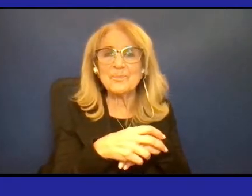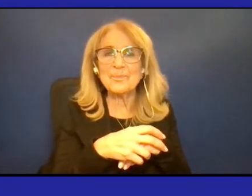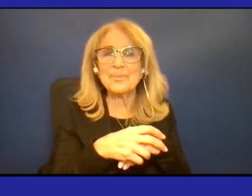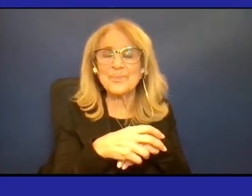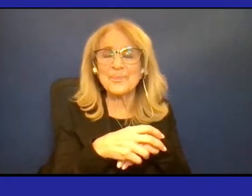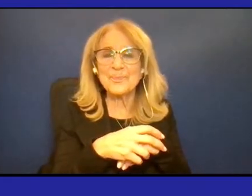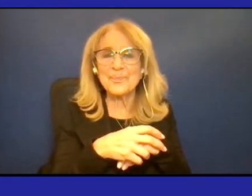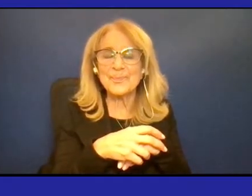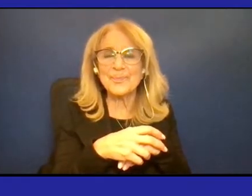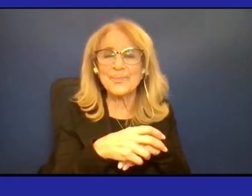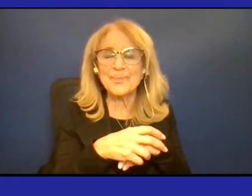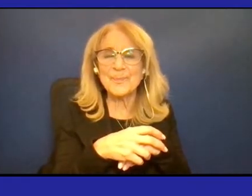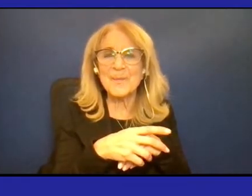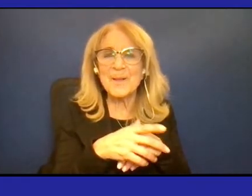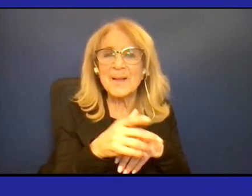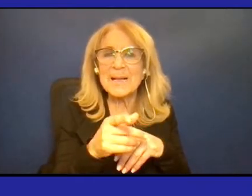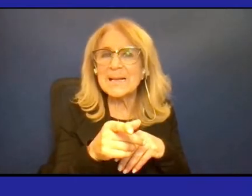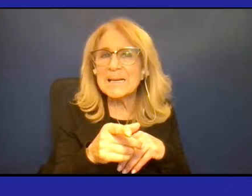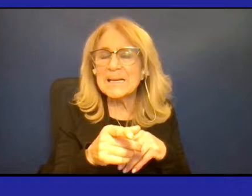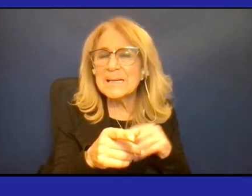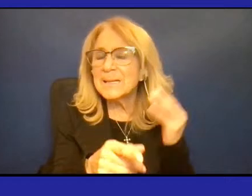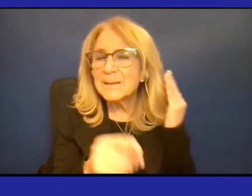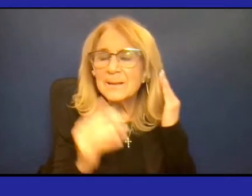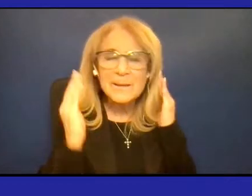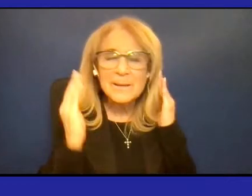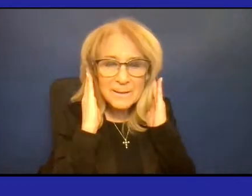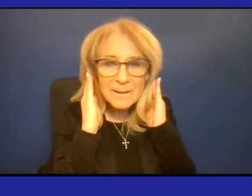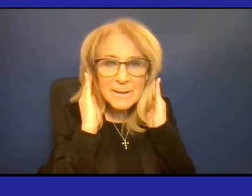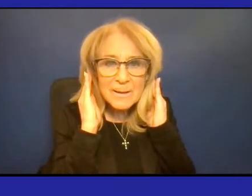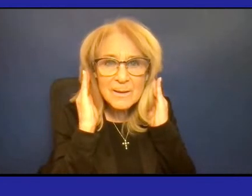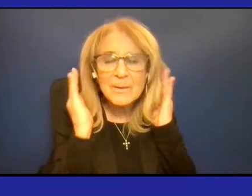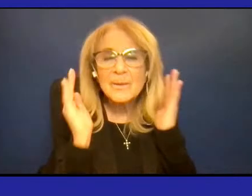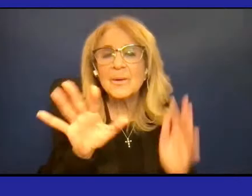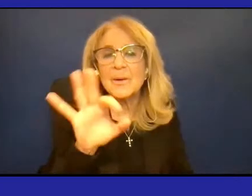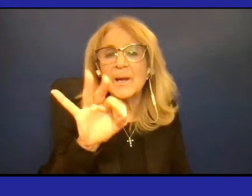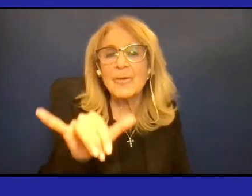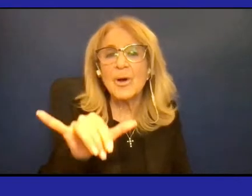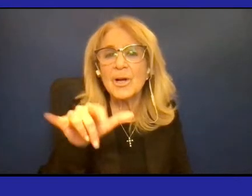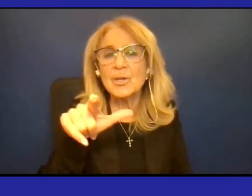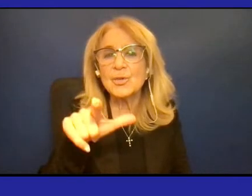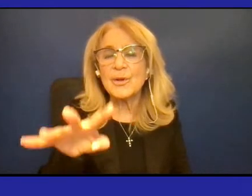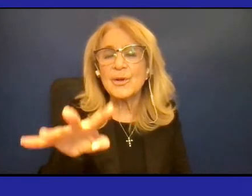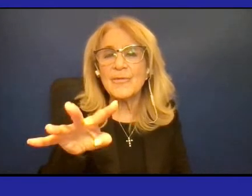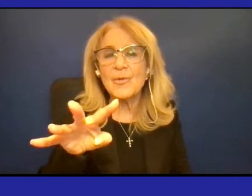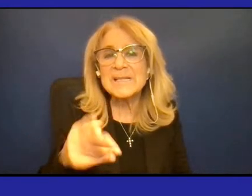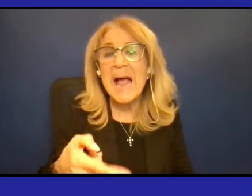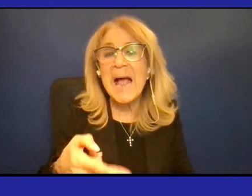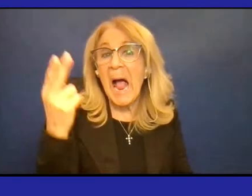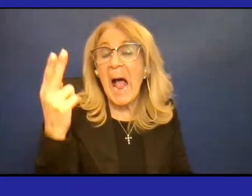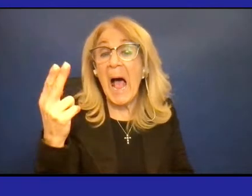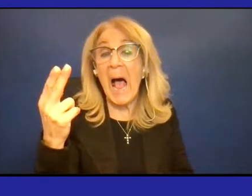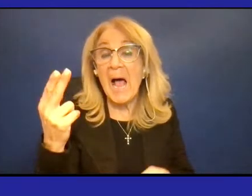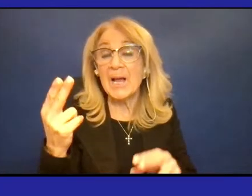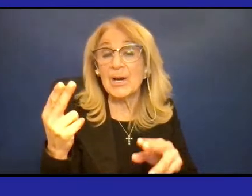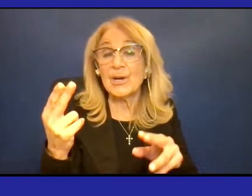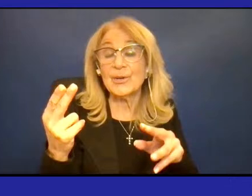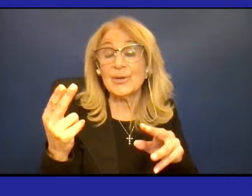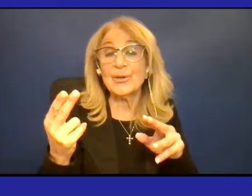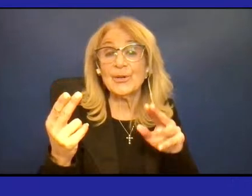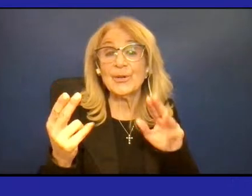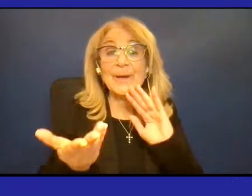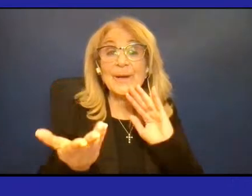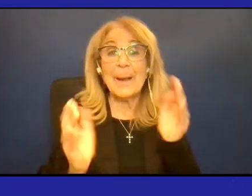the FY '24, sorry, right, FY '24 Q4 data is higher than typical due to Quality Academy completed projects. Is